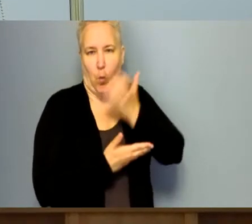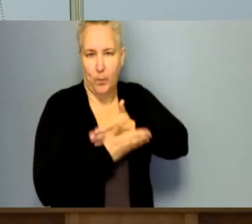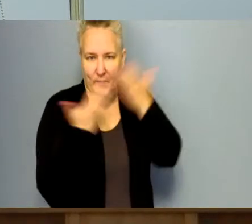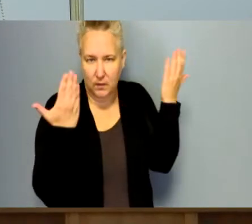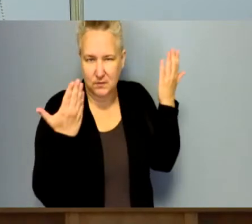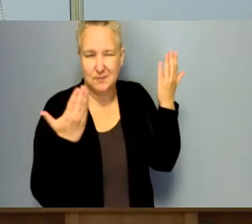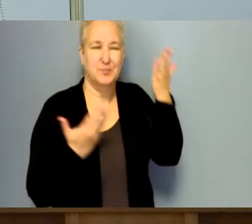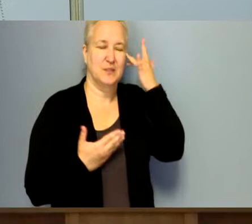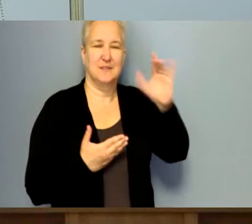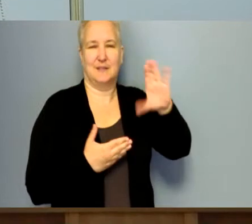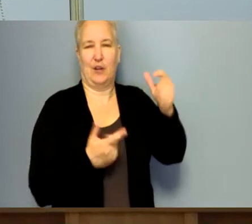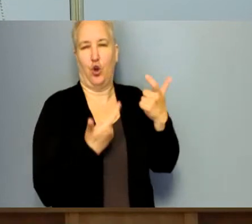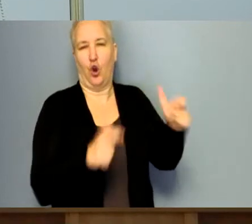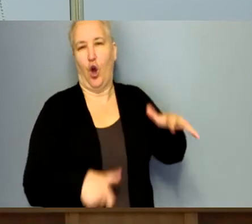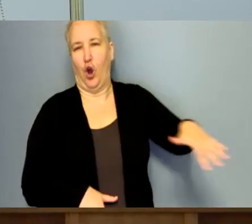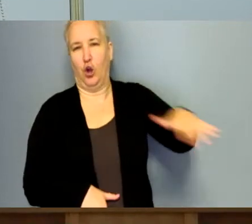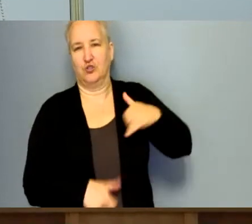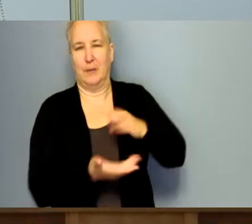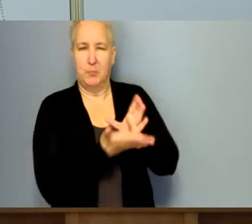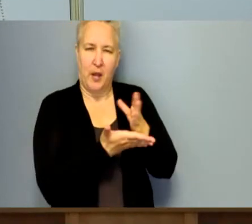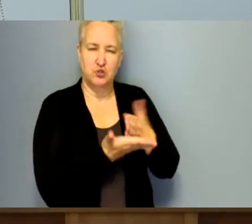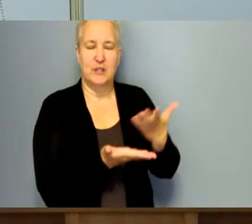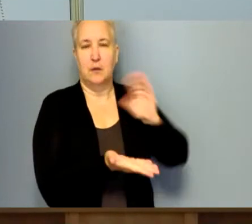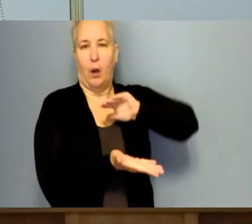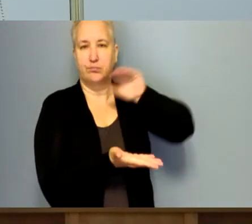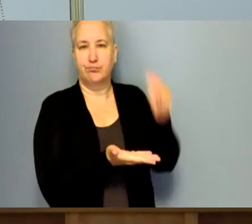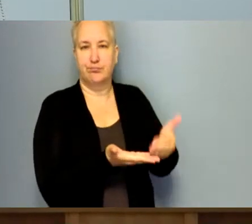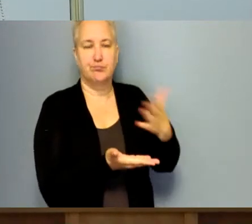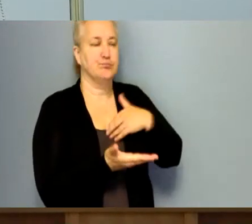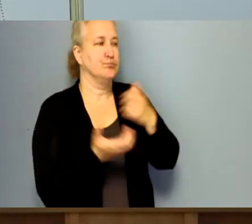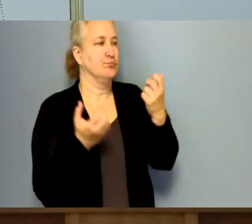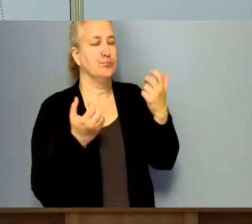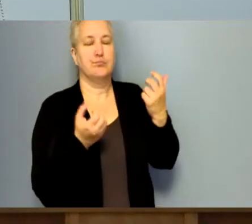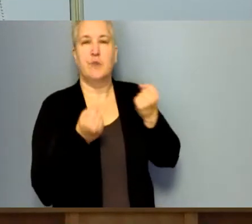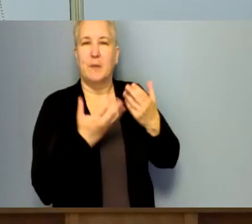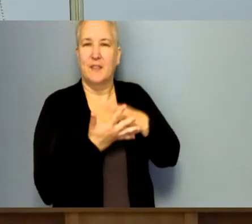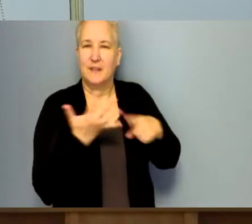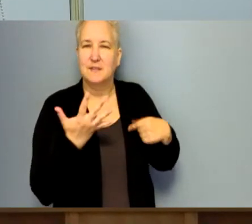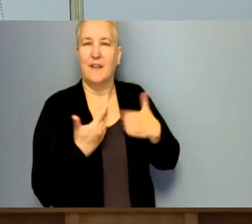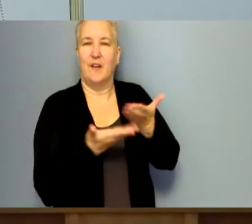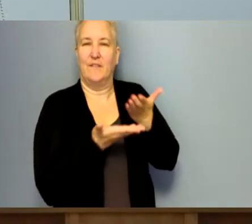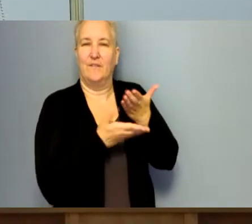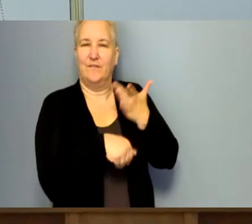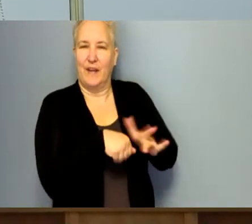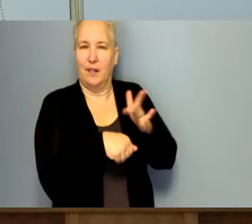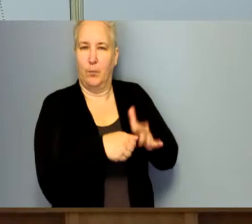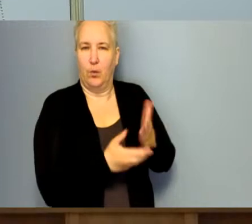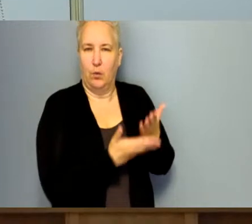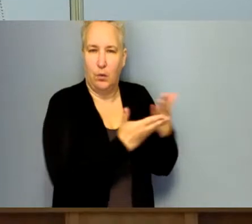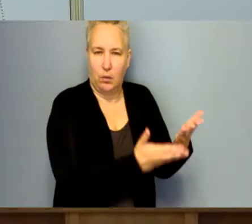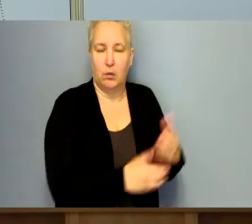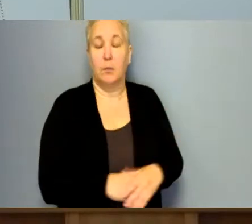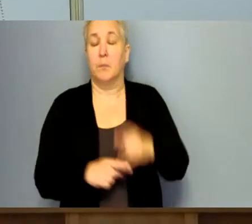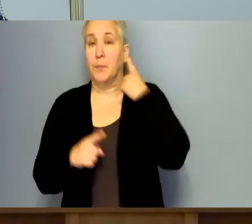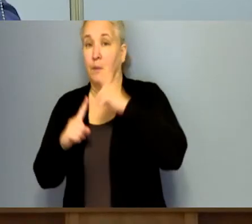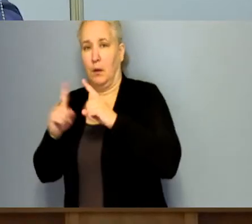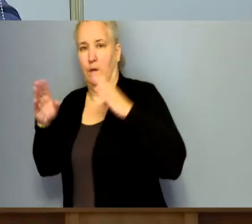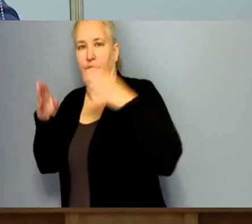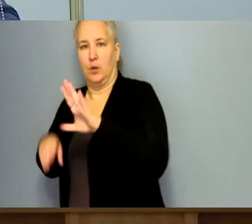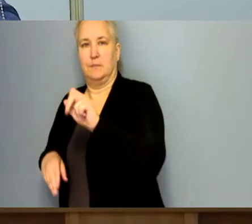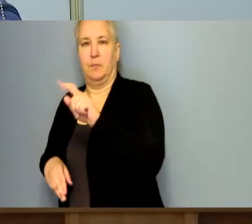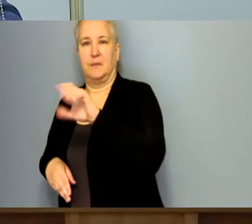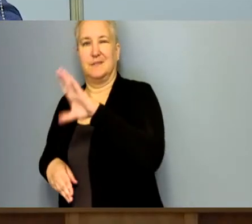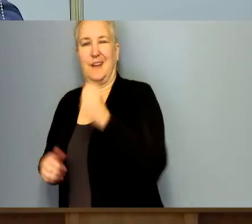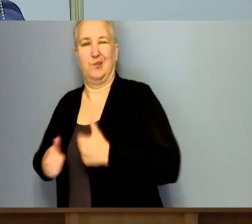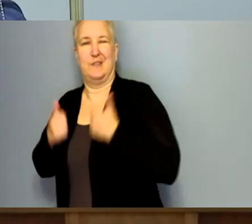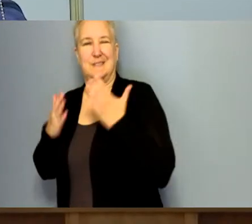size and their budget. So, and the number of things they have to offer. So, but these are Bucks County residents